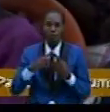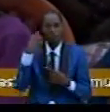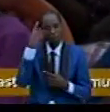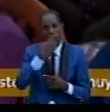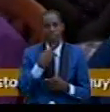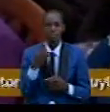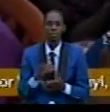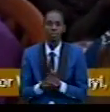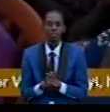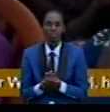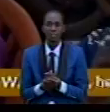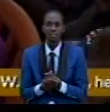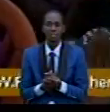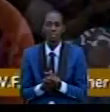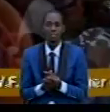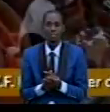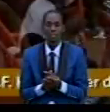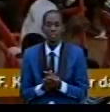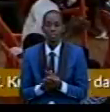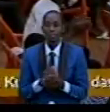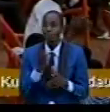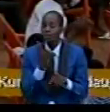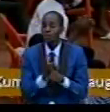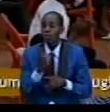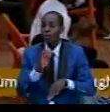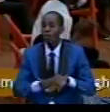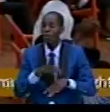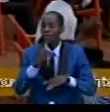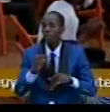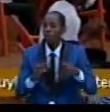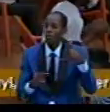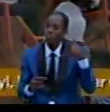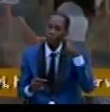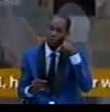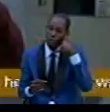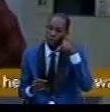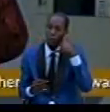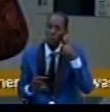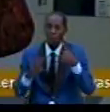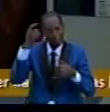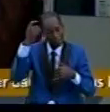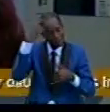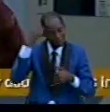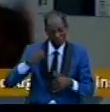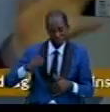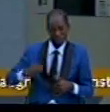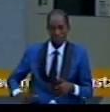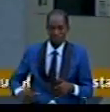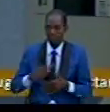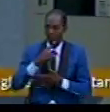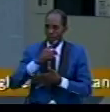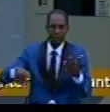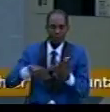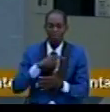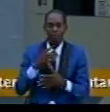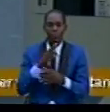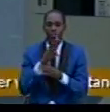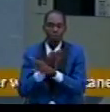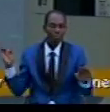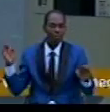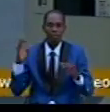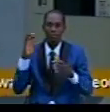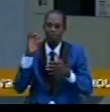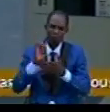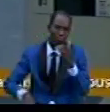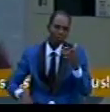Last amen on the phone. Brain surgery canceled. The fluid disappeared. Can you